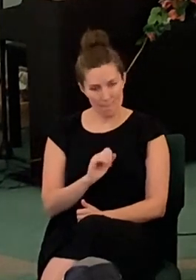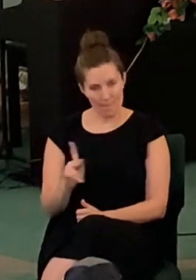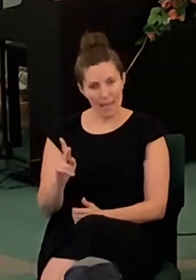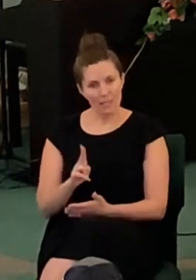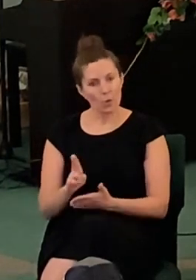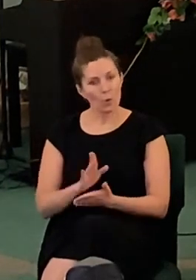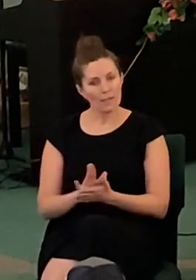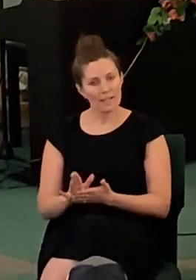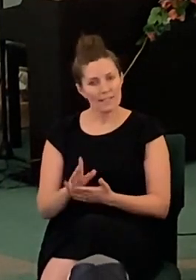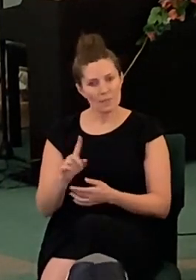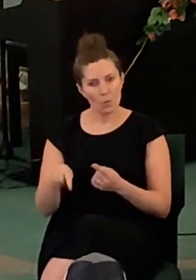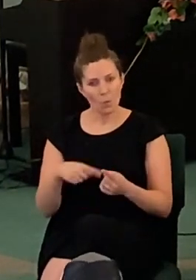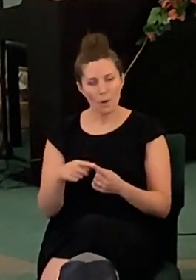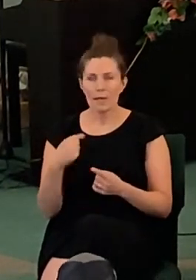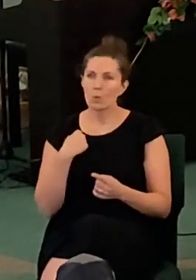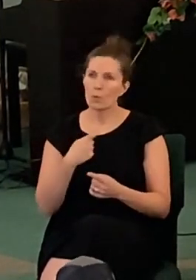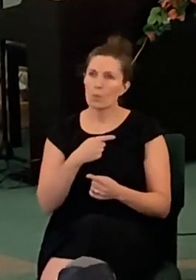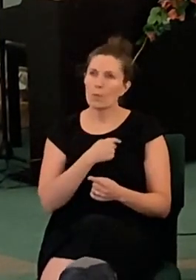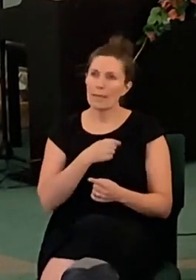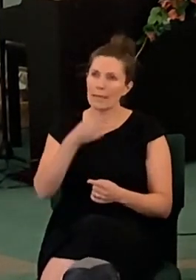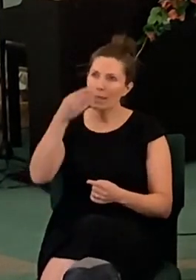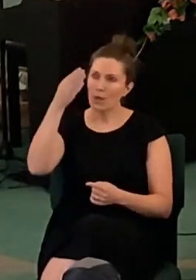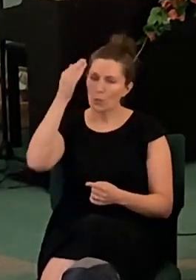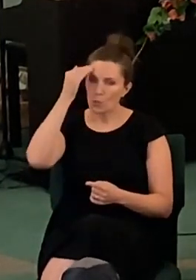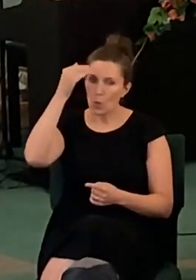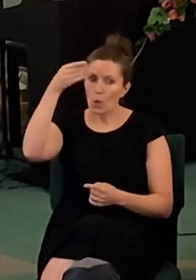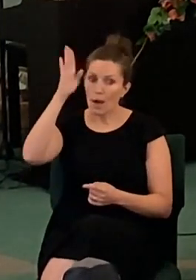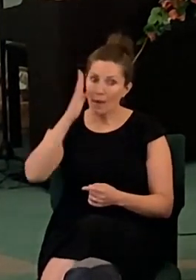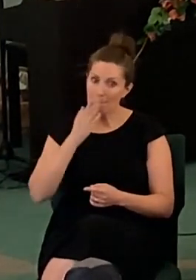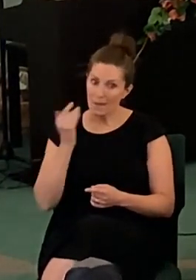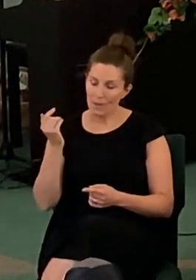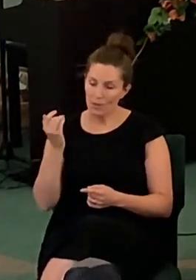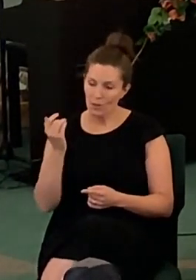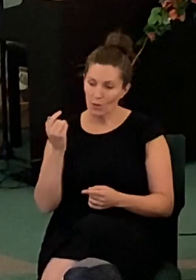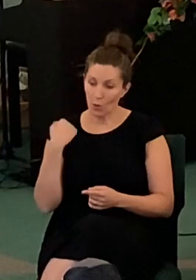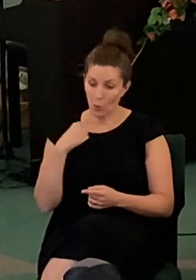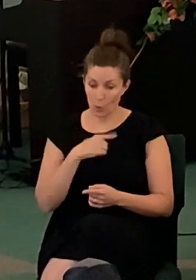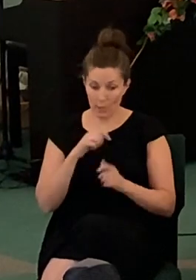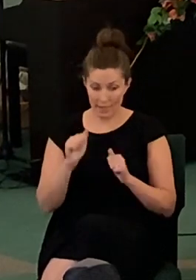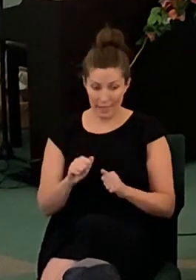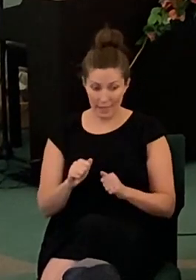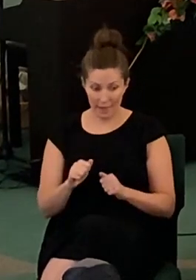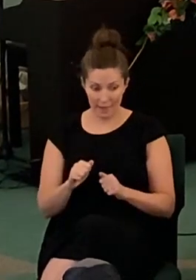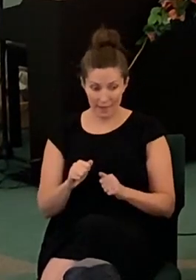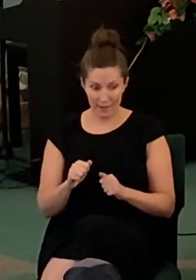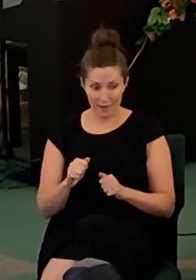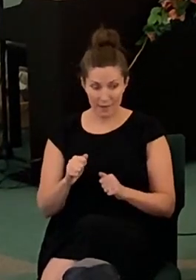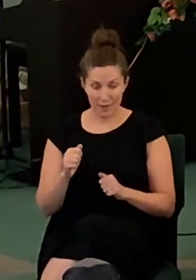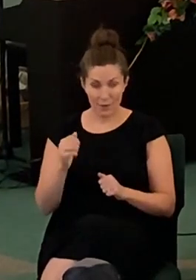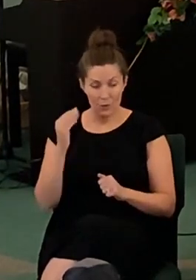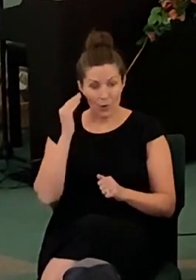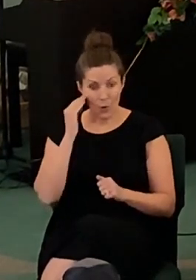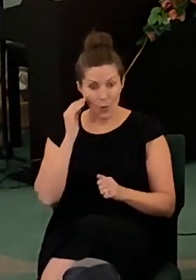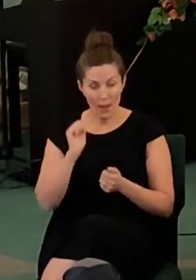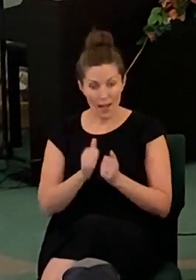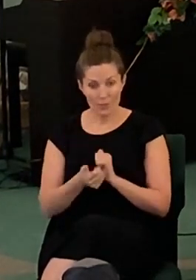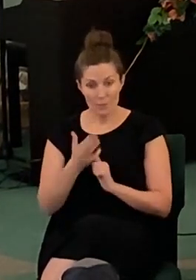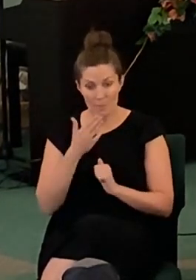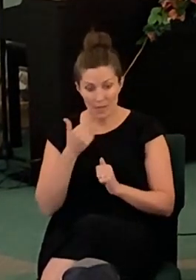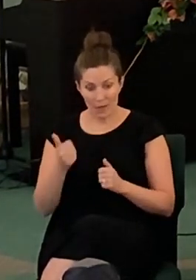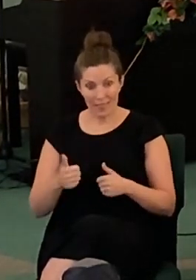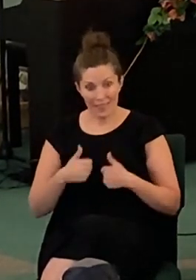we can better act like we should and grow in our faith and act like God as we know Him better.